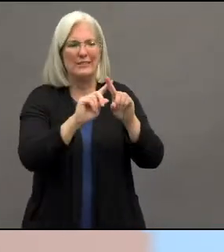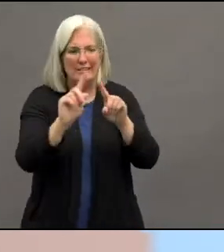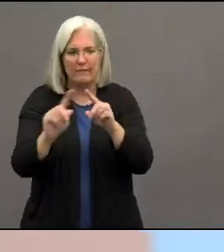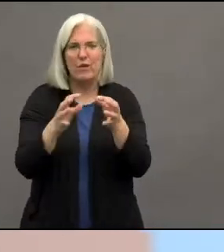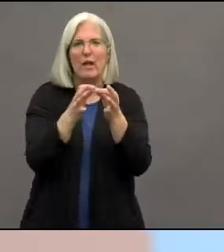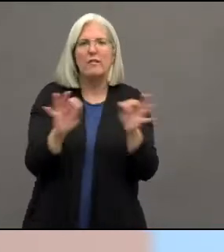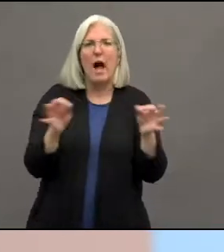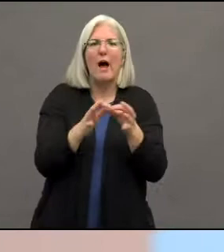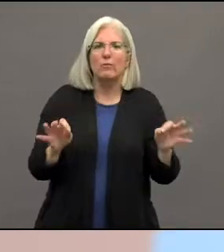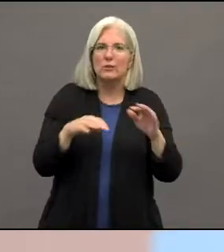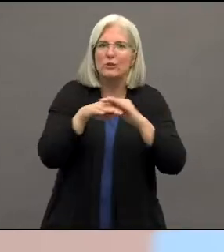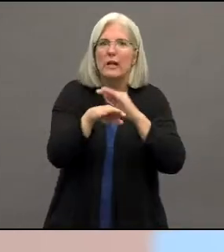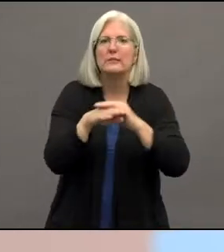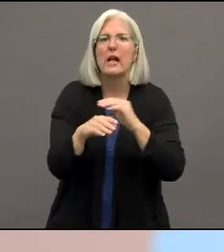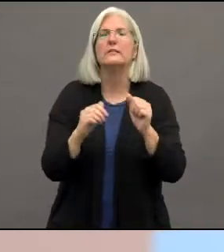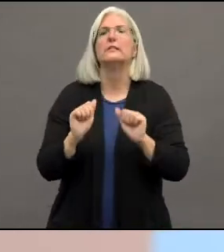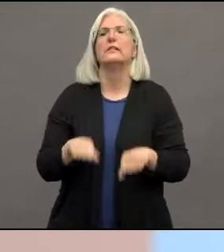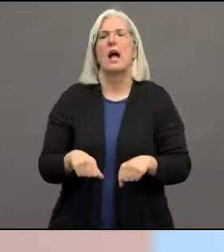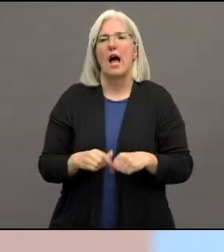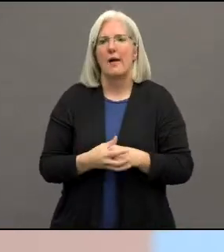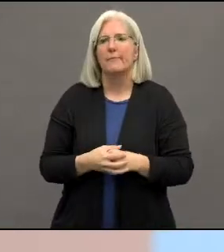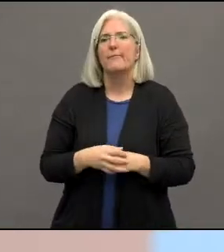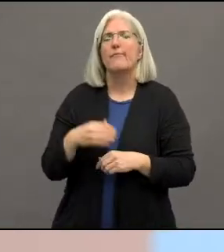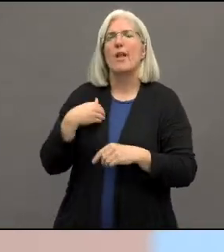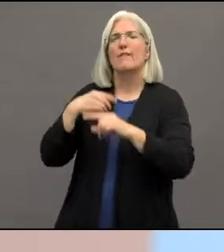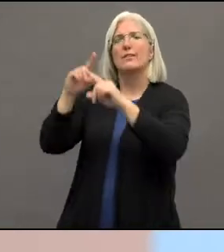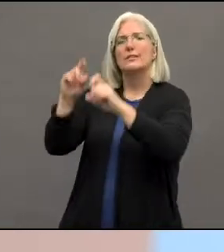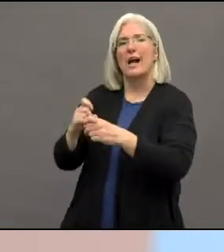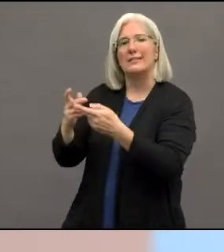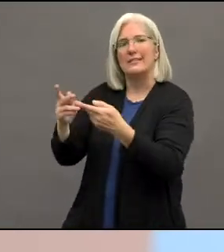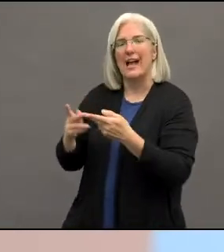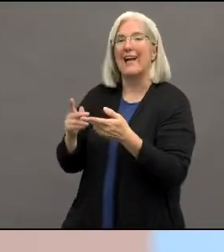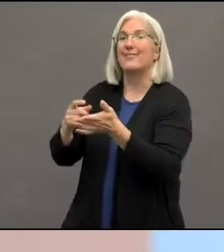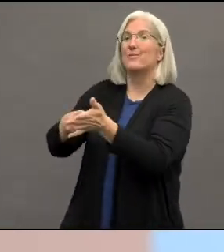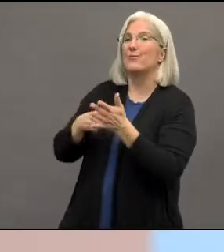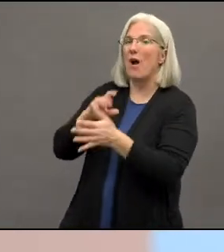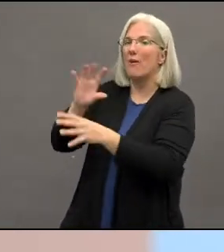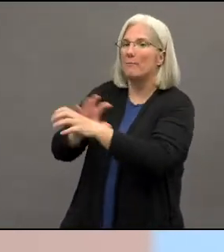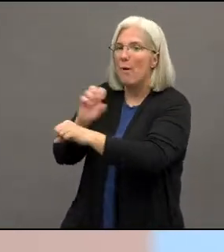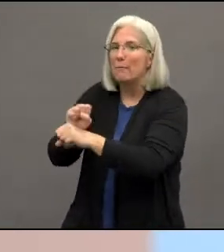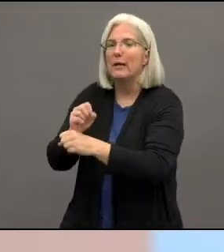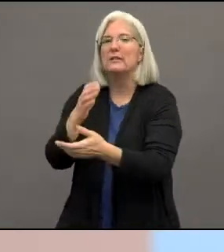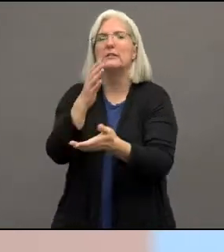have testing sites that require appointments. So we encourage you to please do your